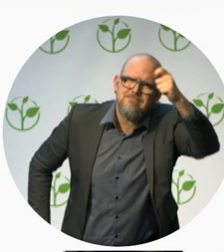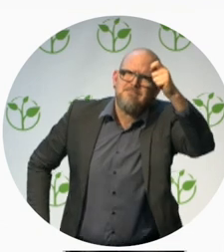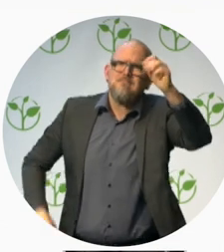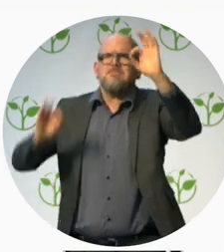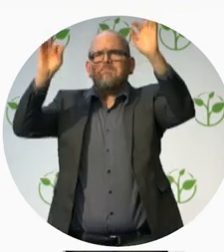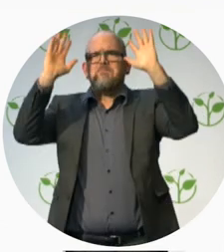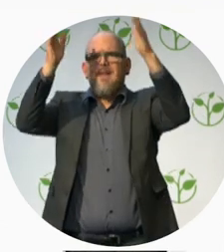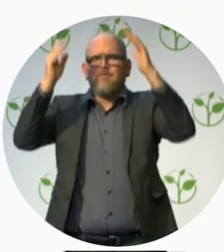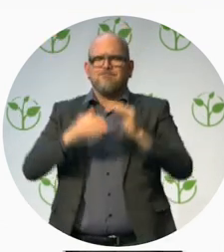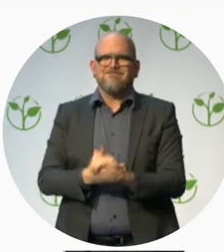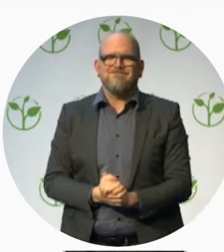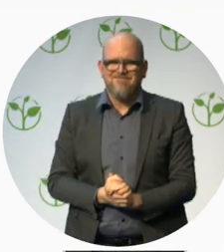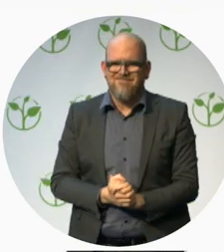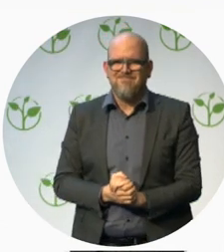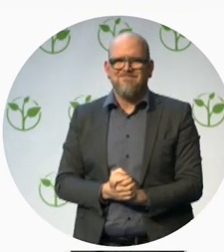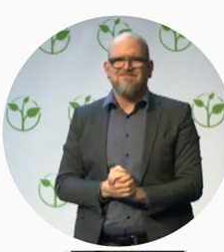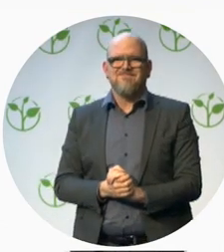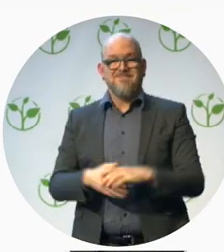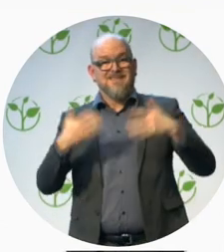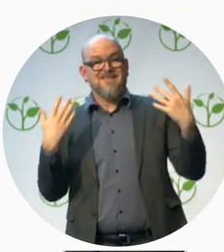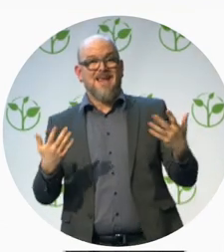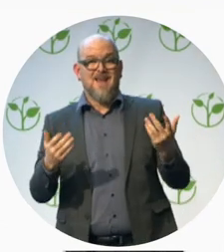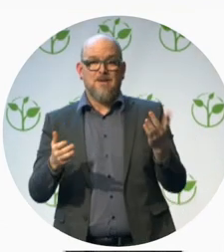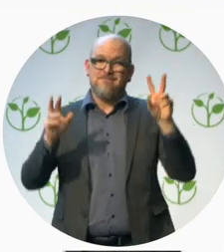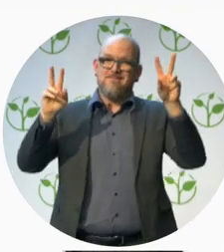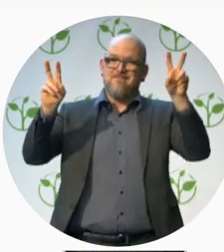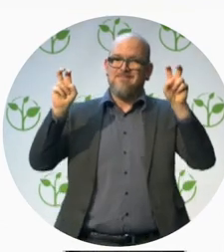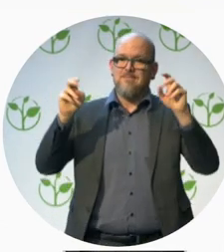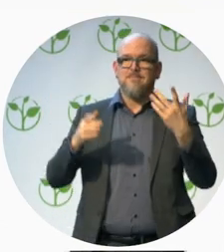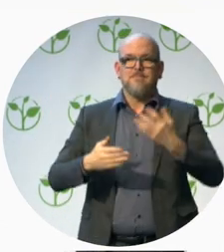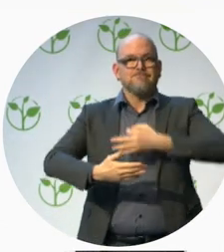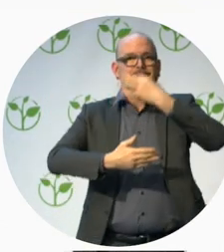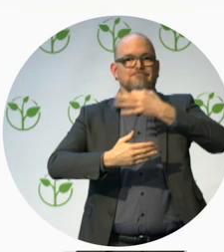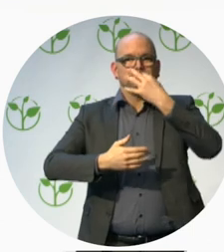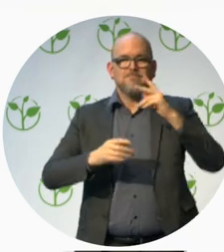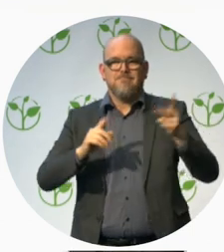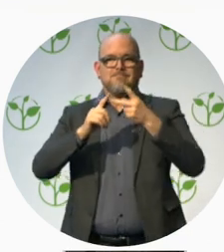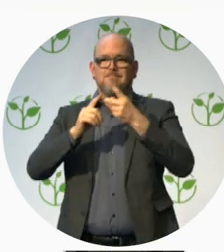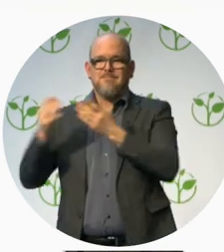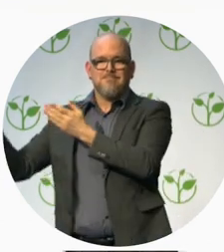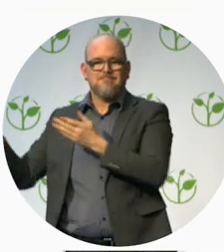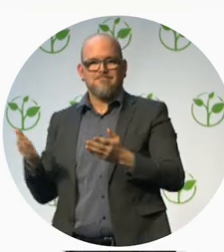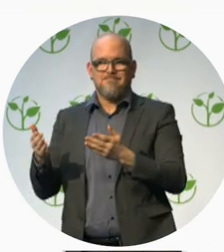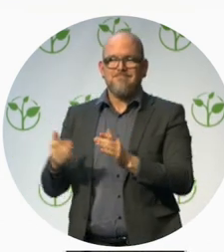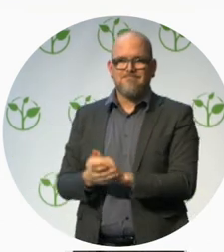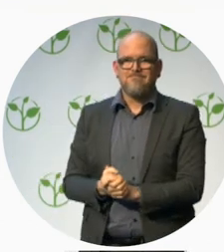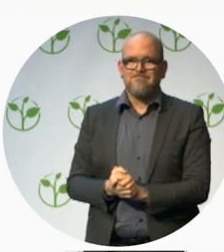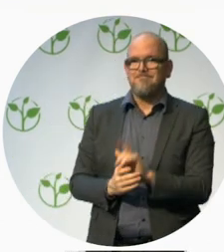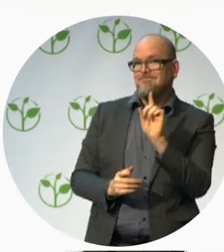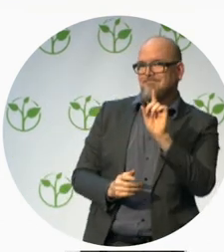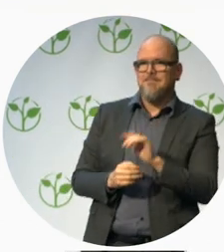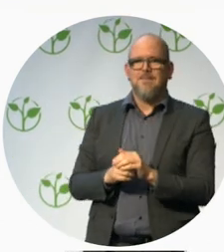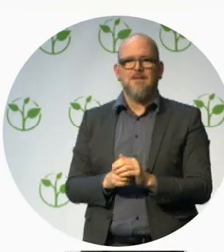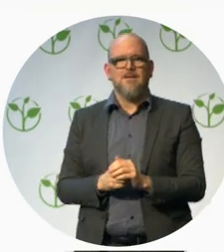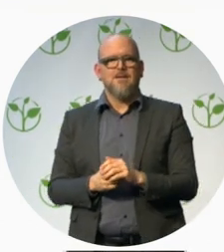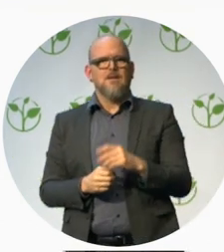So our second keynote speaker of this evening is Yeti Negusi. And I think in 2017, she was one